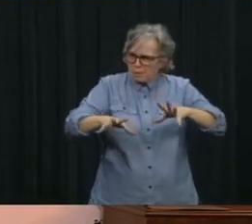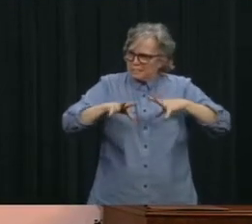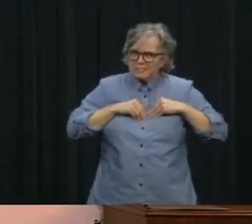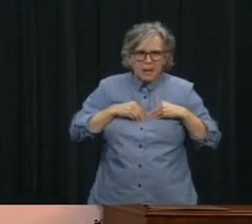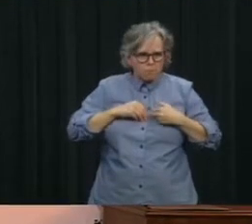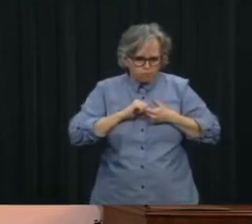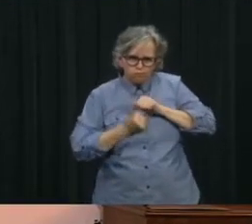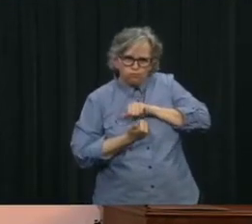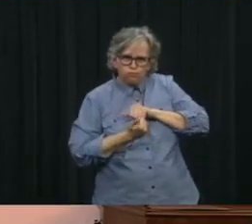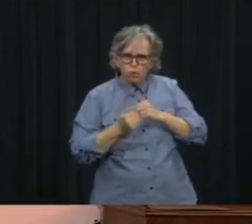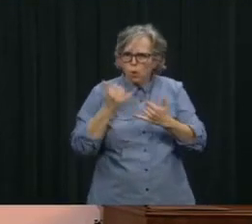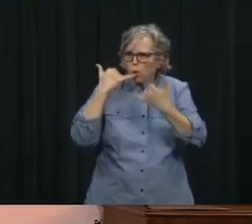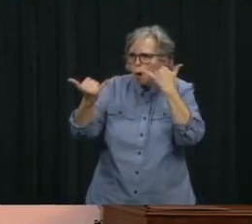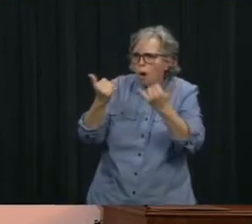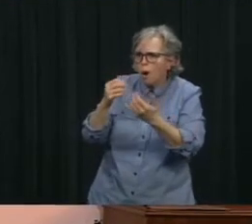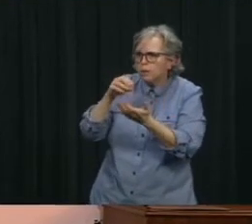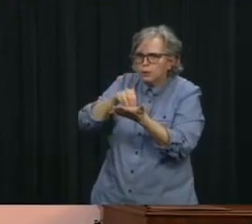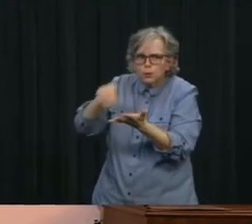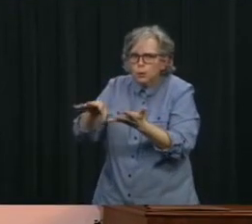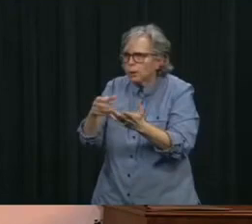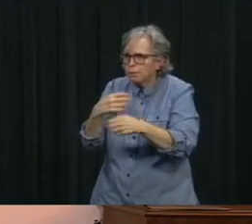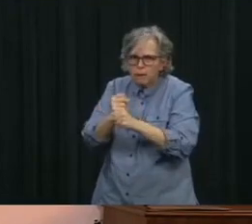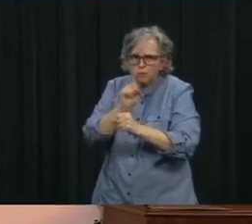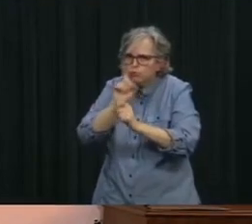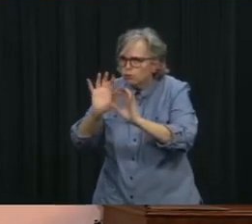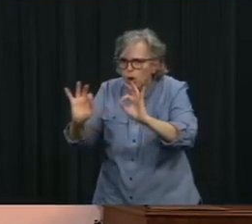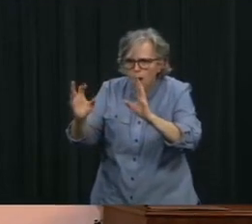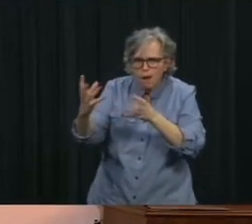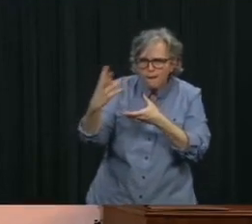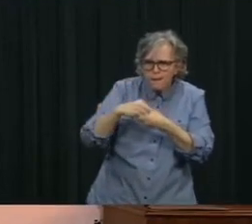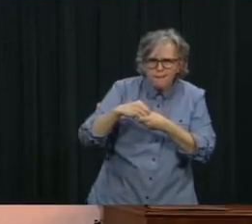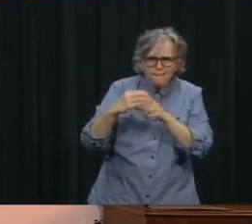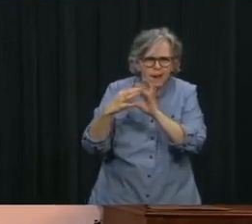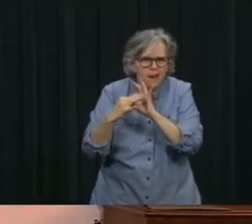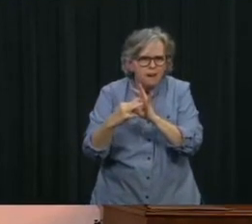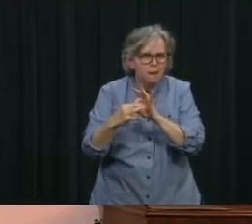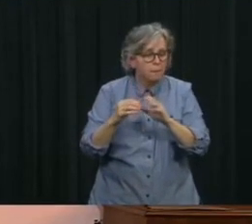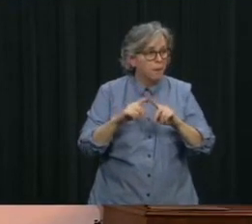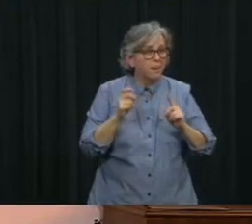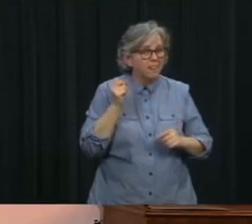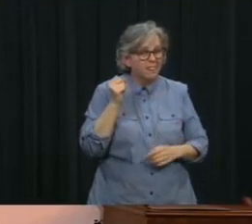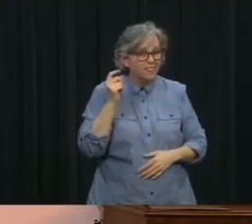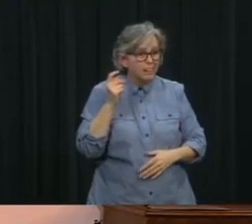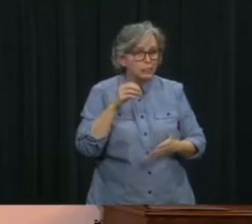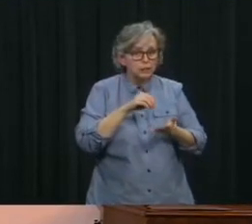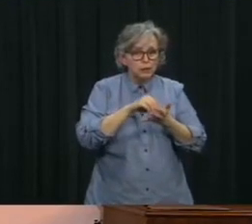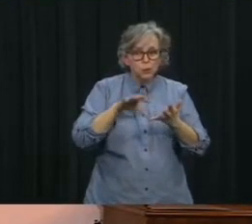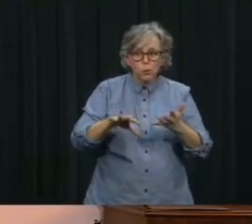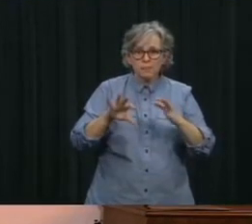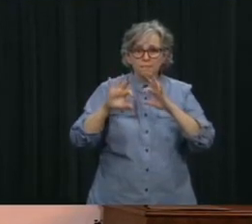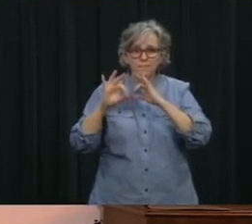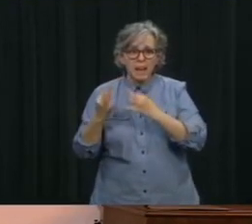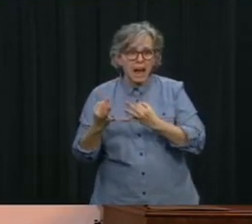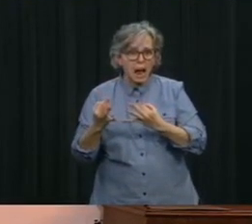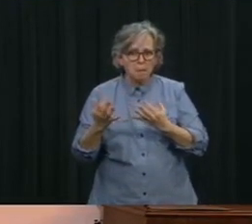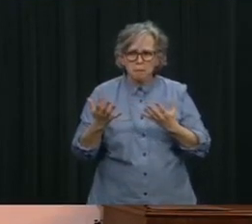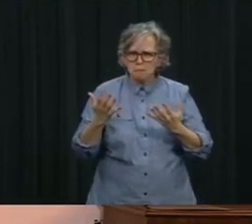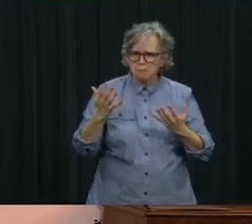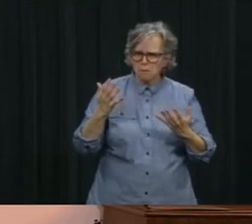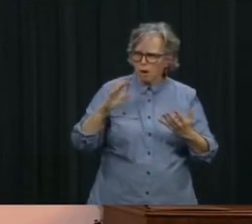just to make sure they're getting them involved, but the students and the families are responding even at a higher rate than they